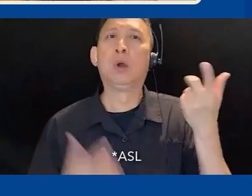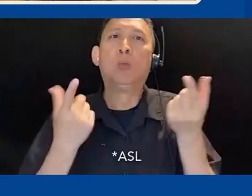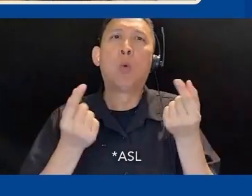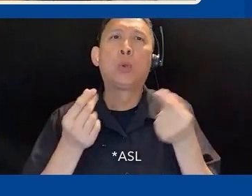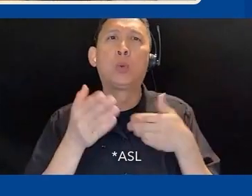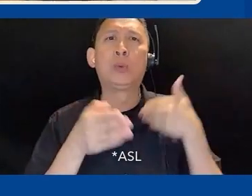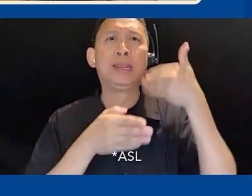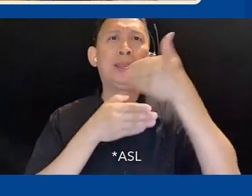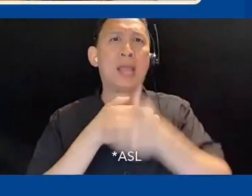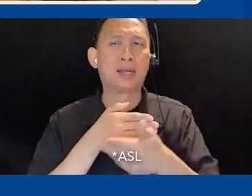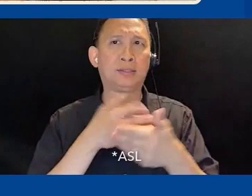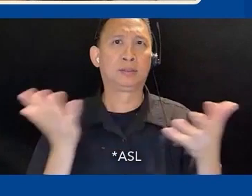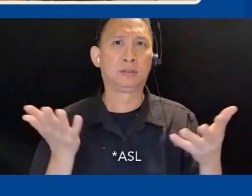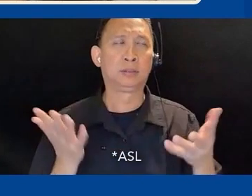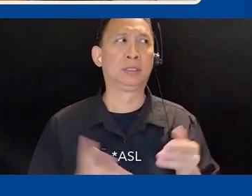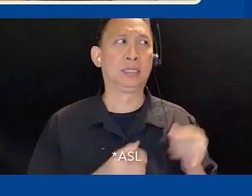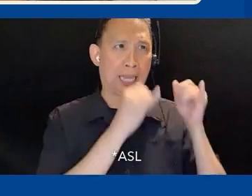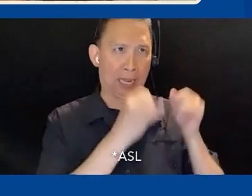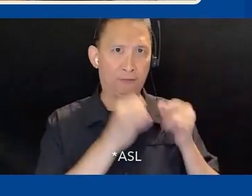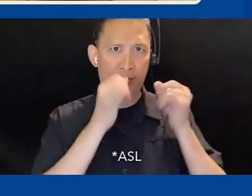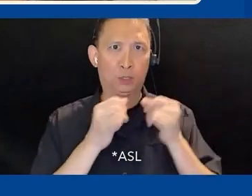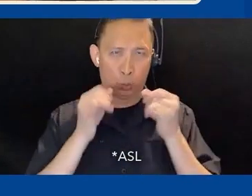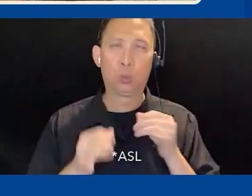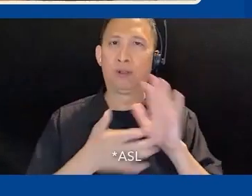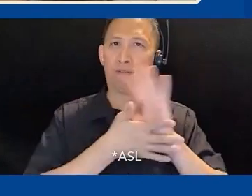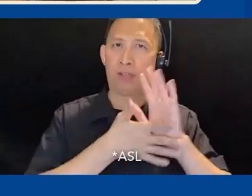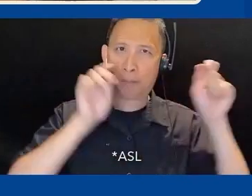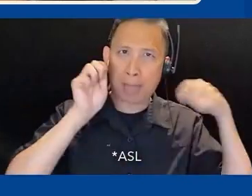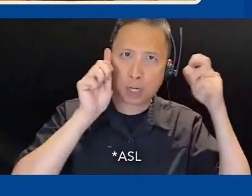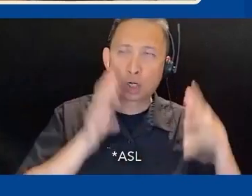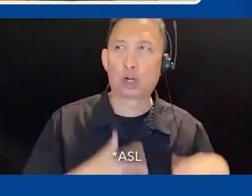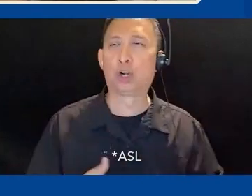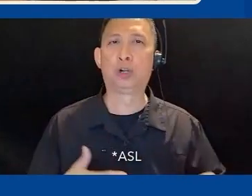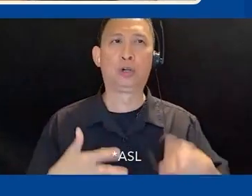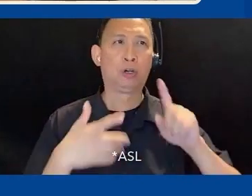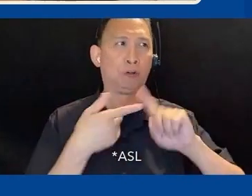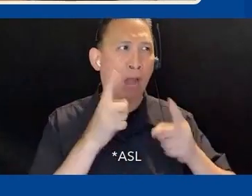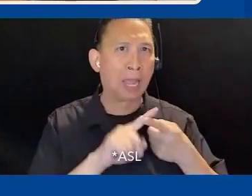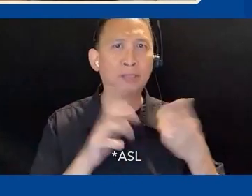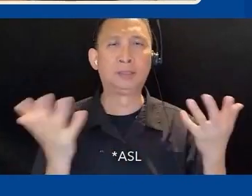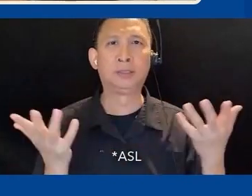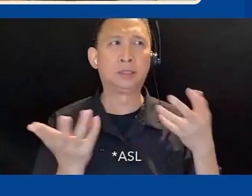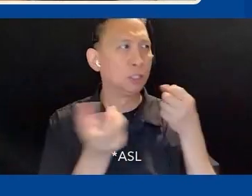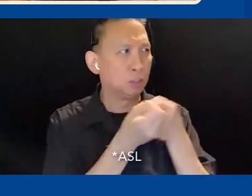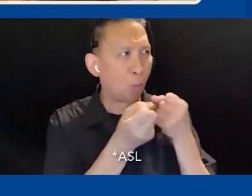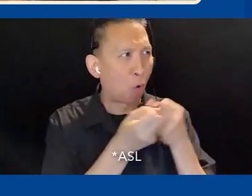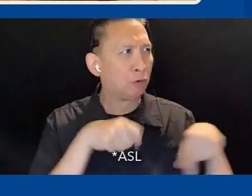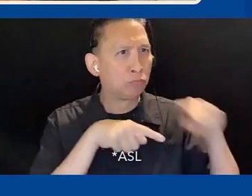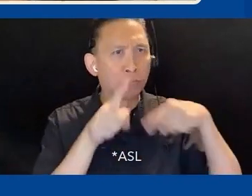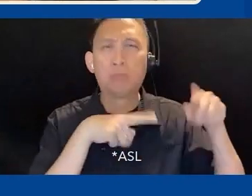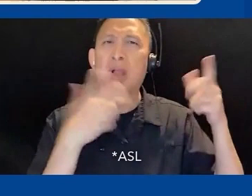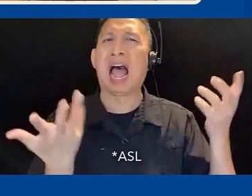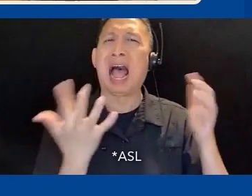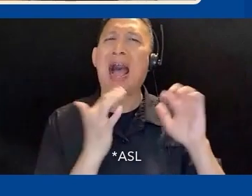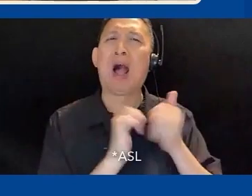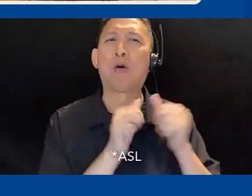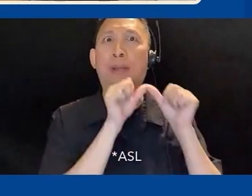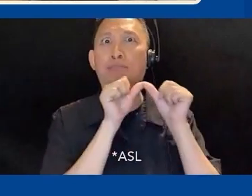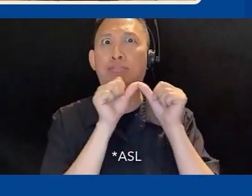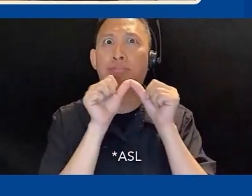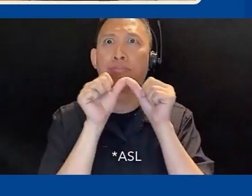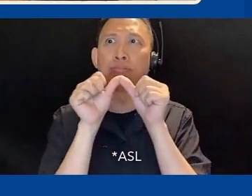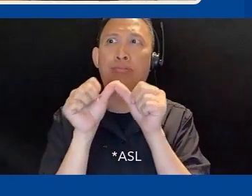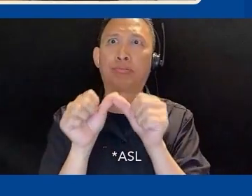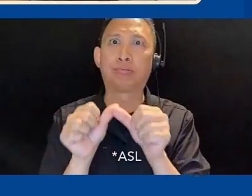as individual filmmakers, friends, supportive of each other, how do we, you know, write